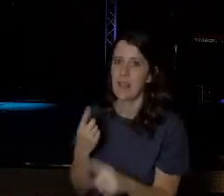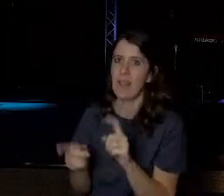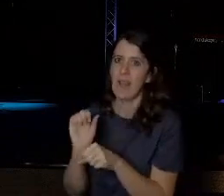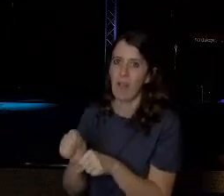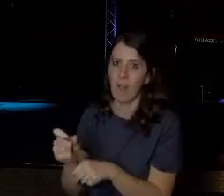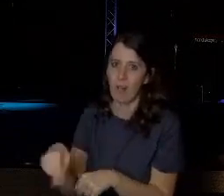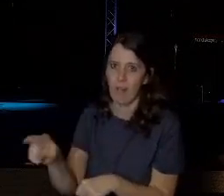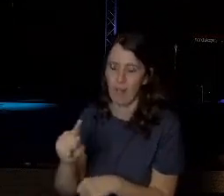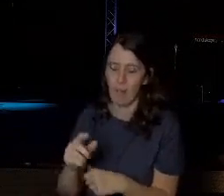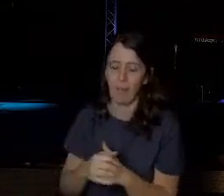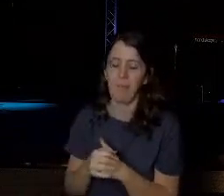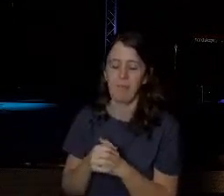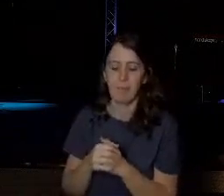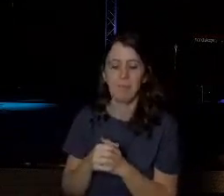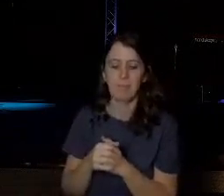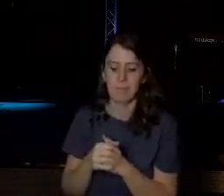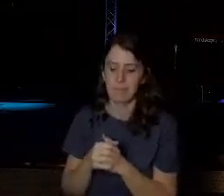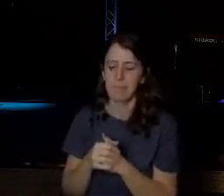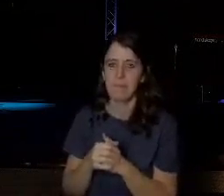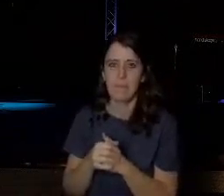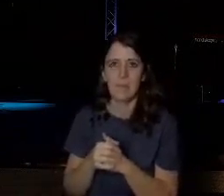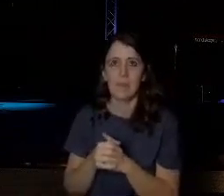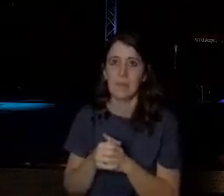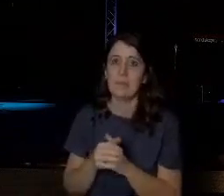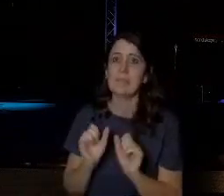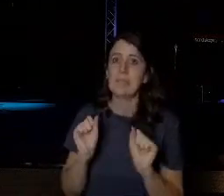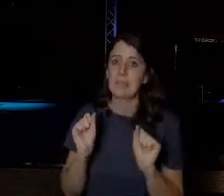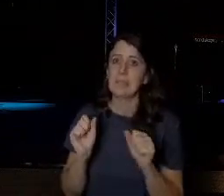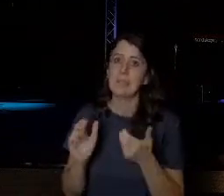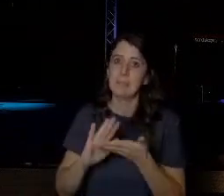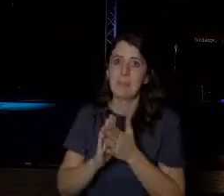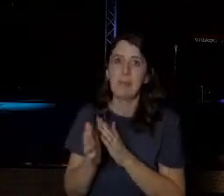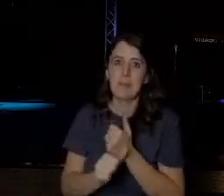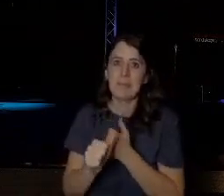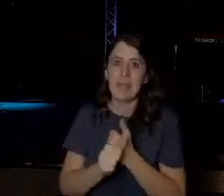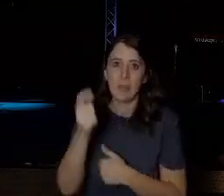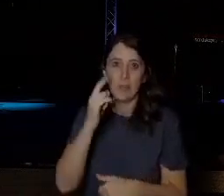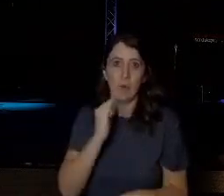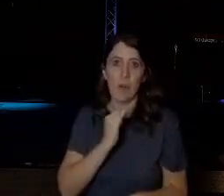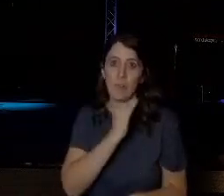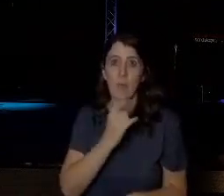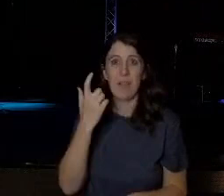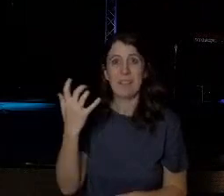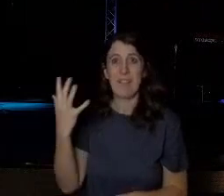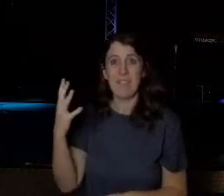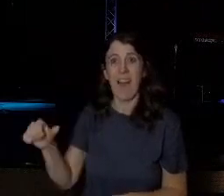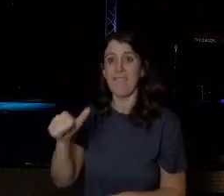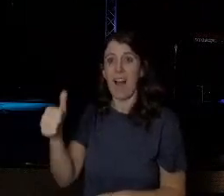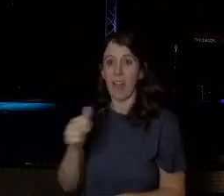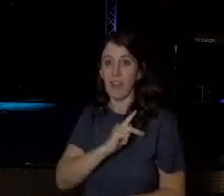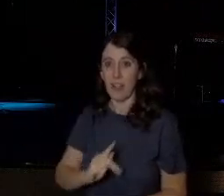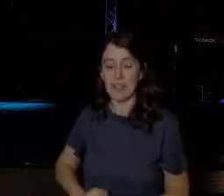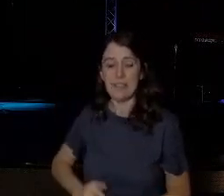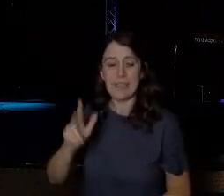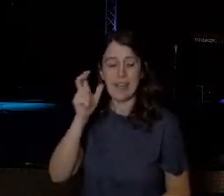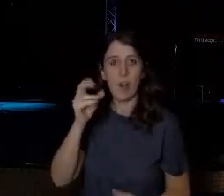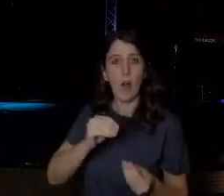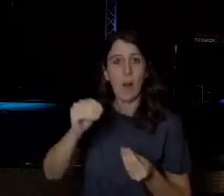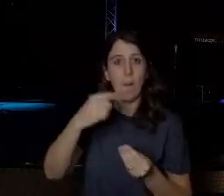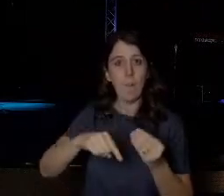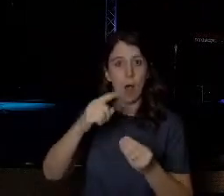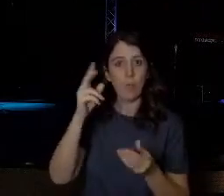them. This quickly turns into a liability for the Israelites because the five surrounding kings hear about this treaty and